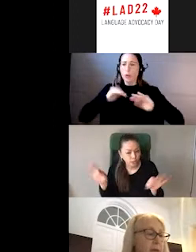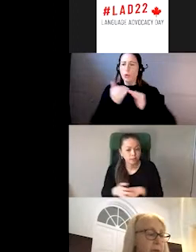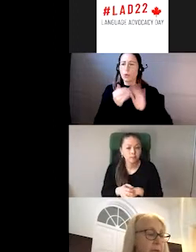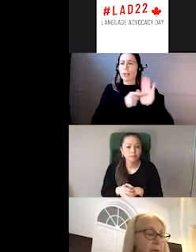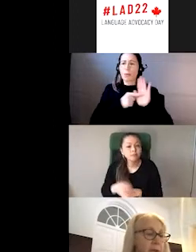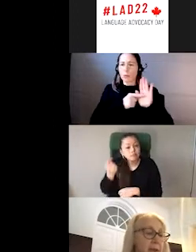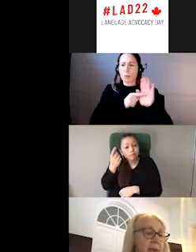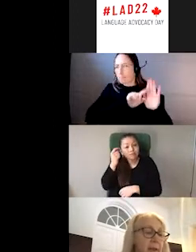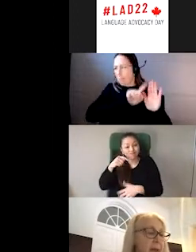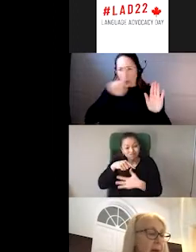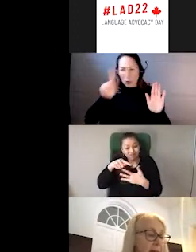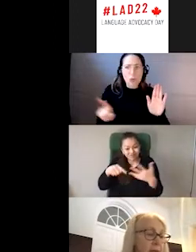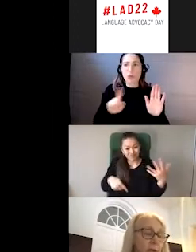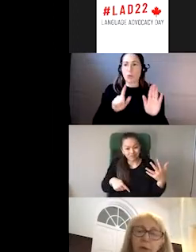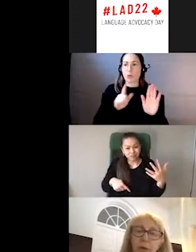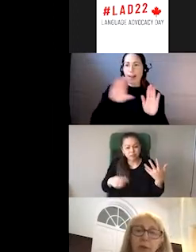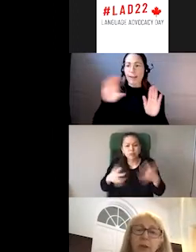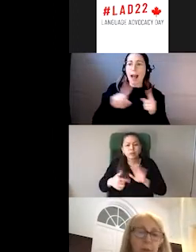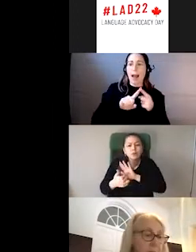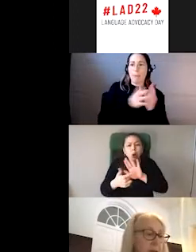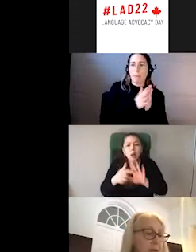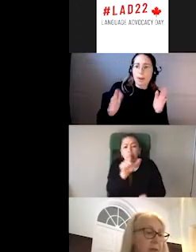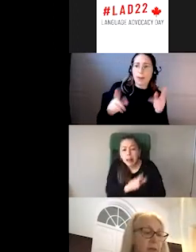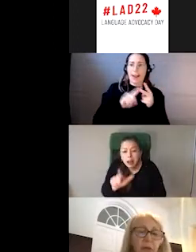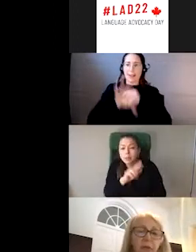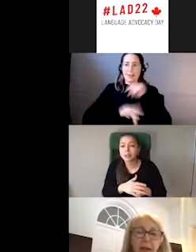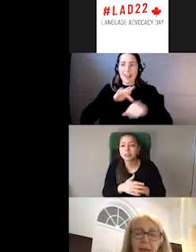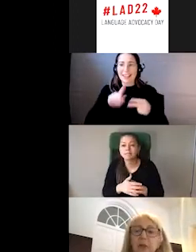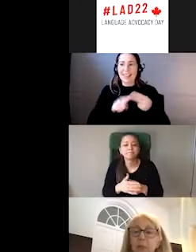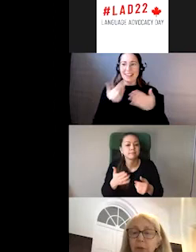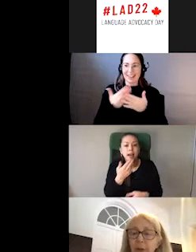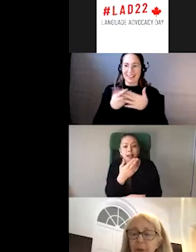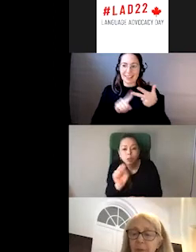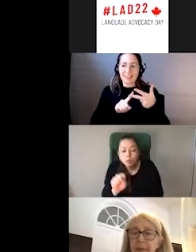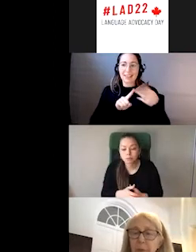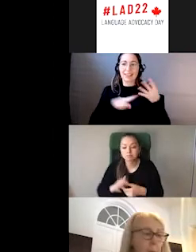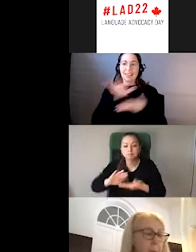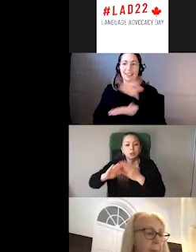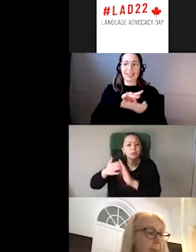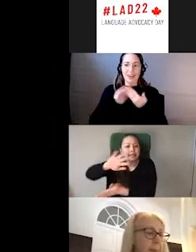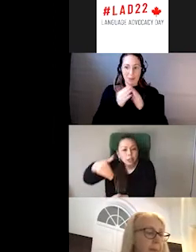libraries, universities, high schools, community centers, and museums.